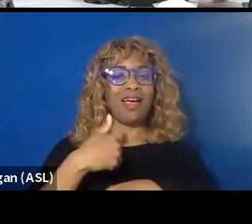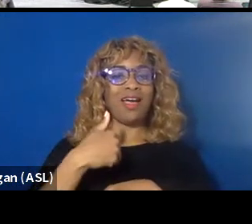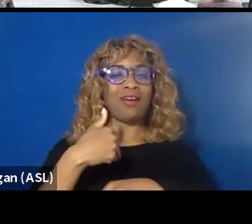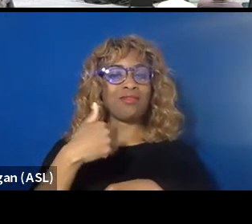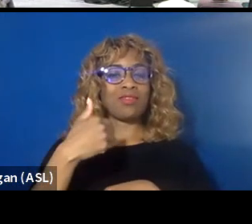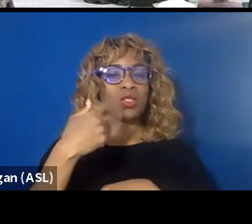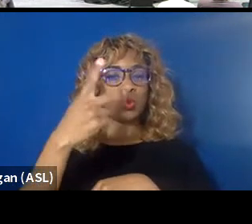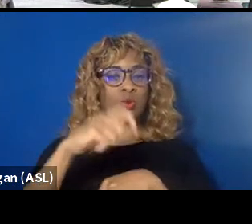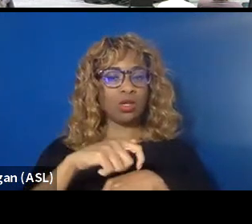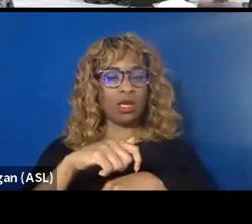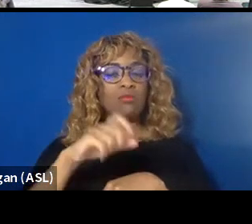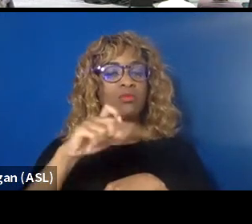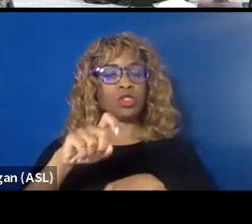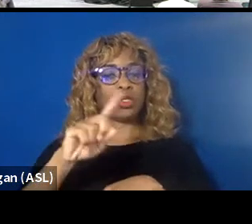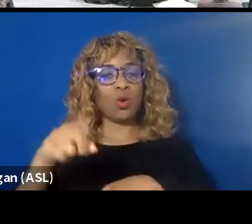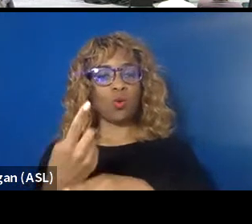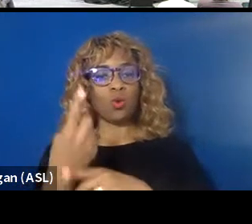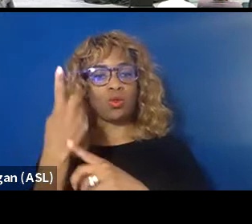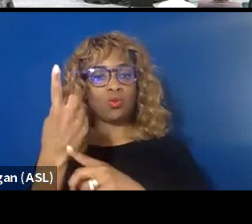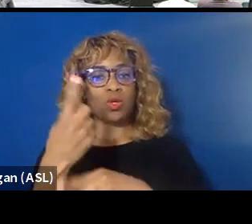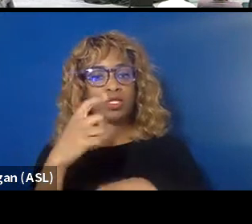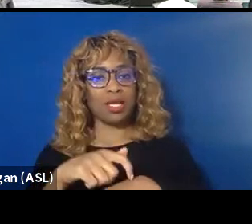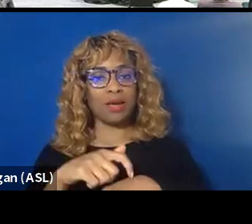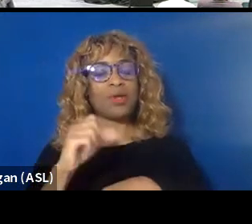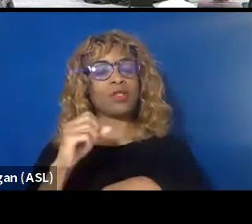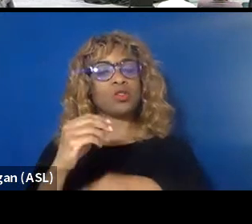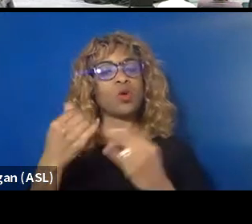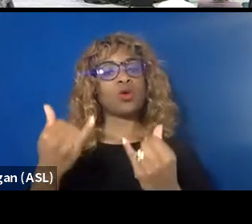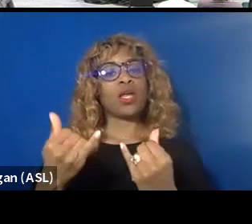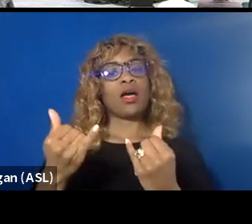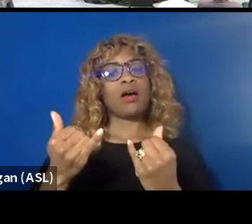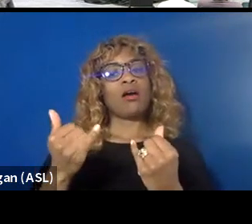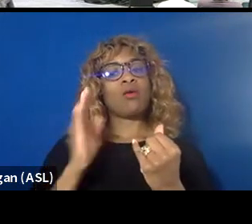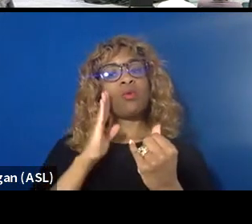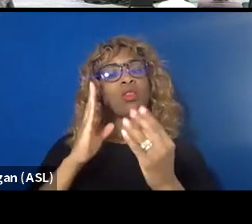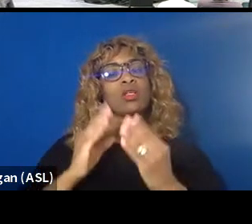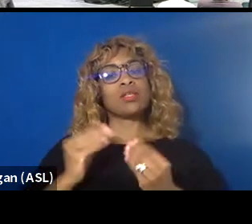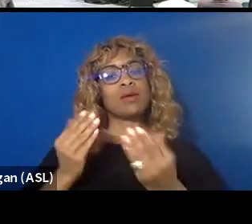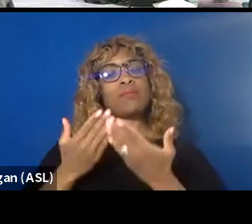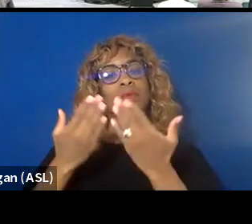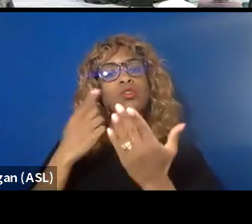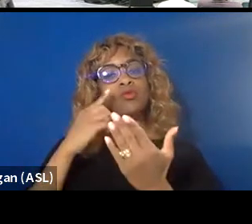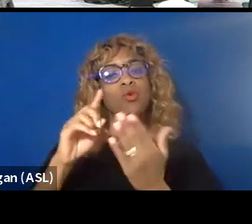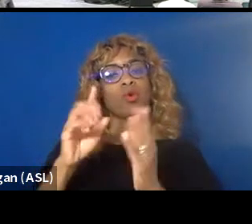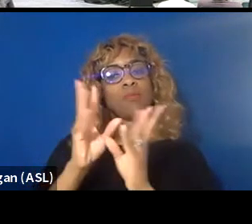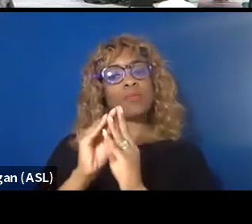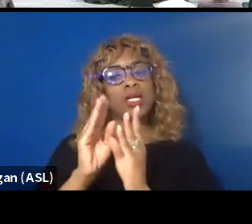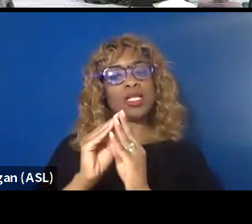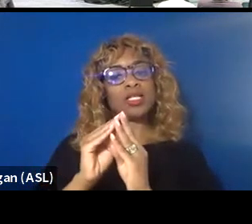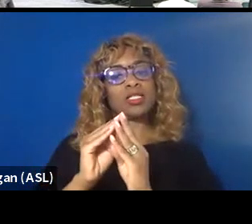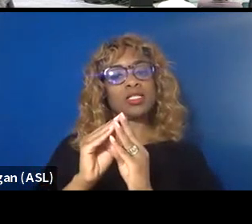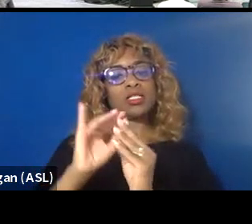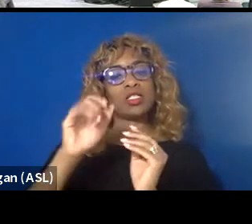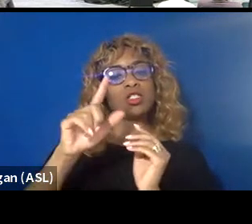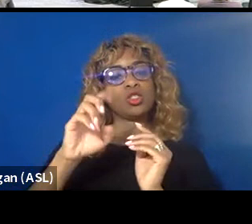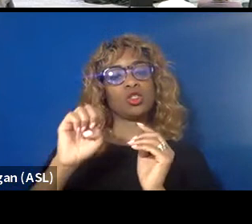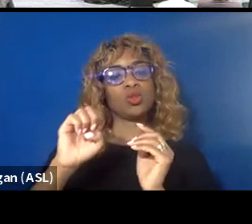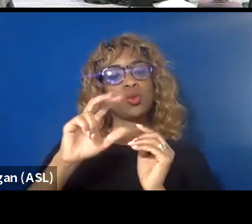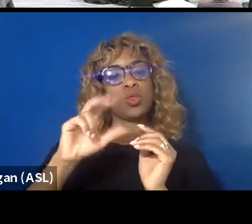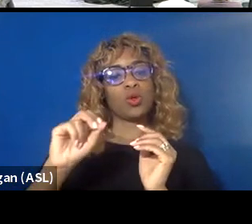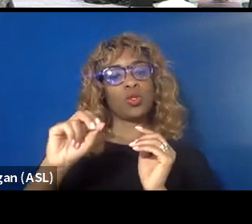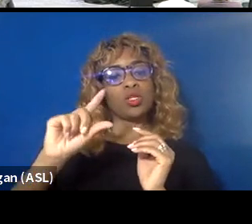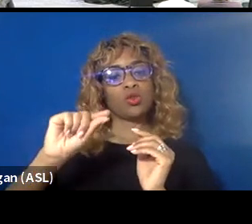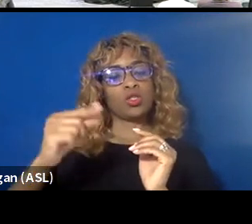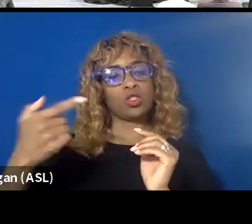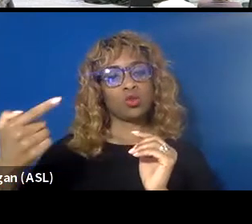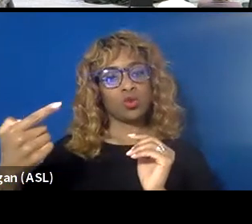Now I can call for a motion for those minutes, June 30th, 2021 commission meeting. A motion for those minutes